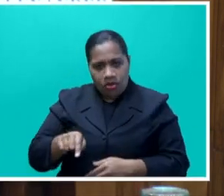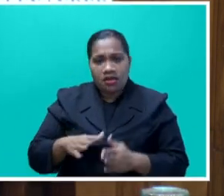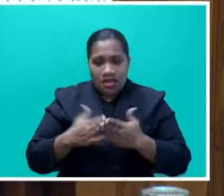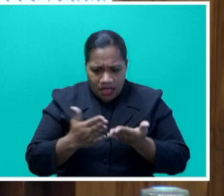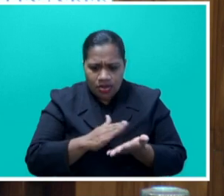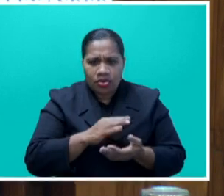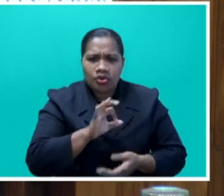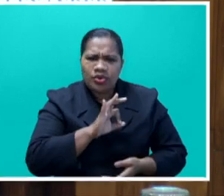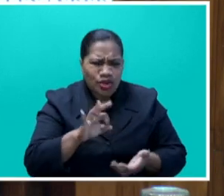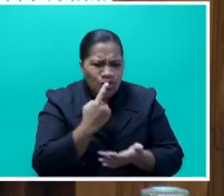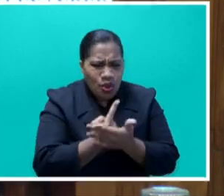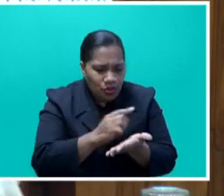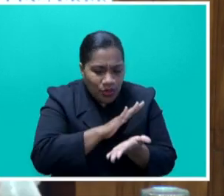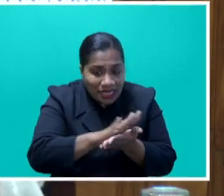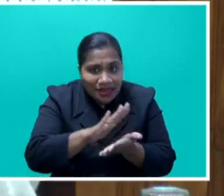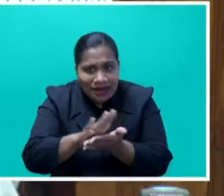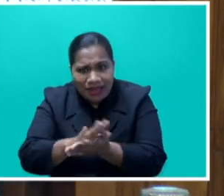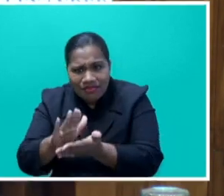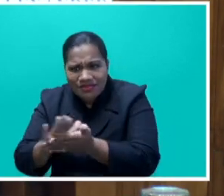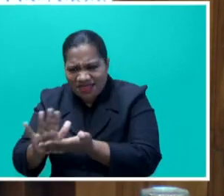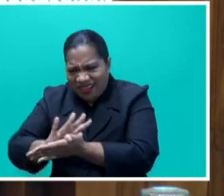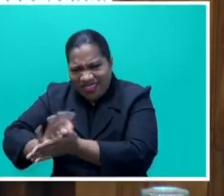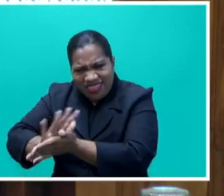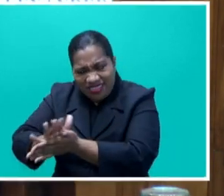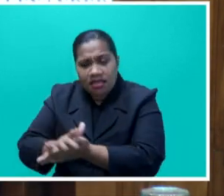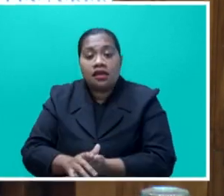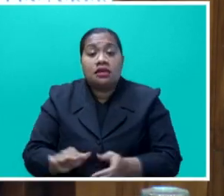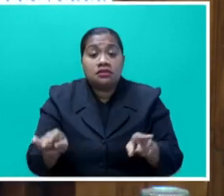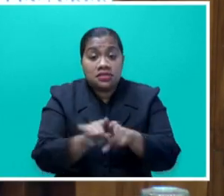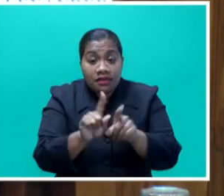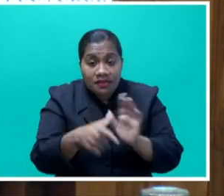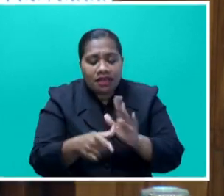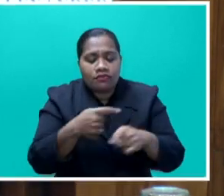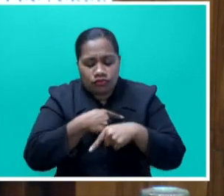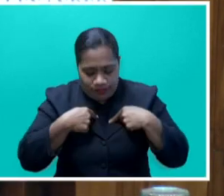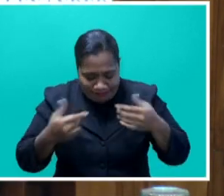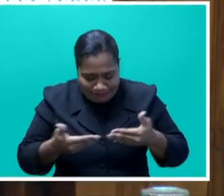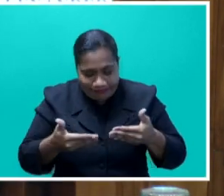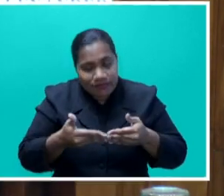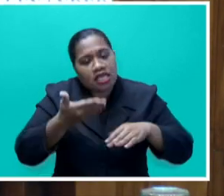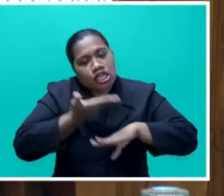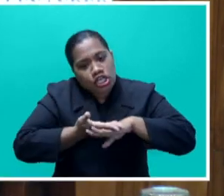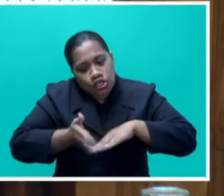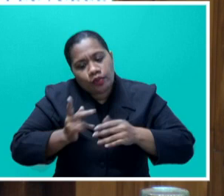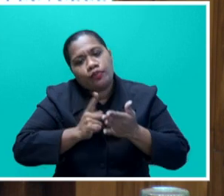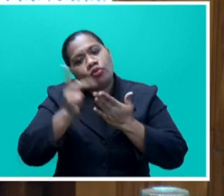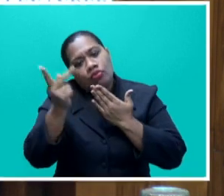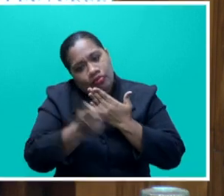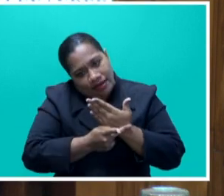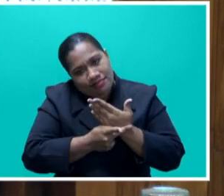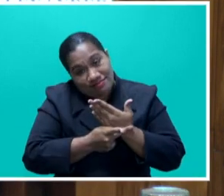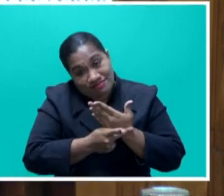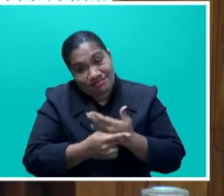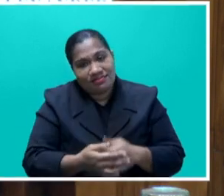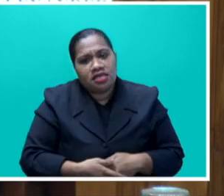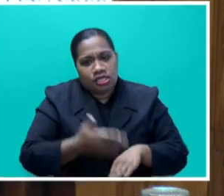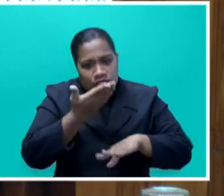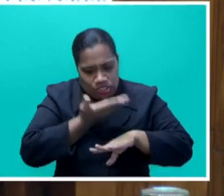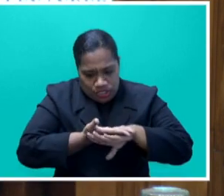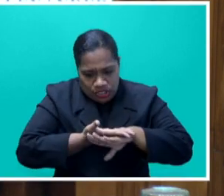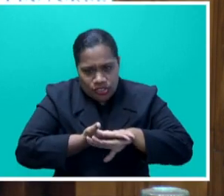mess, but at the same time introducing new programs, new initiatives, new